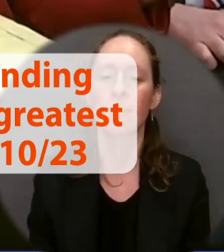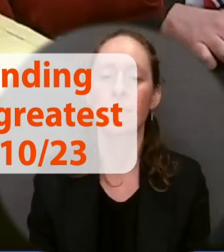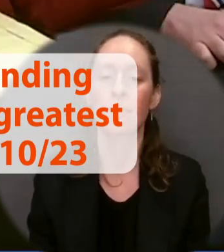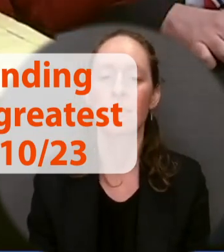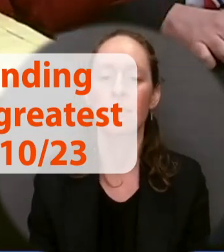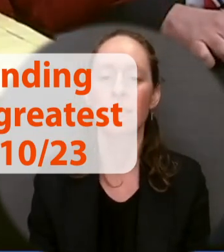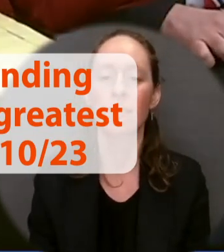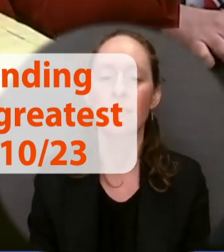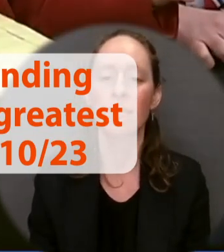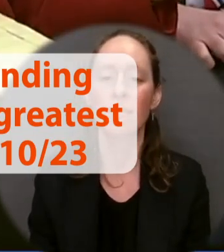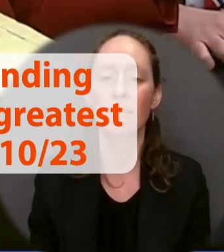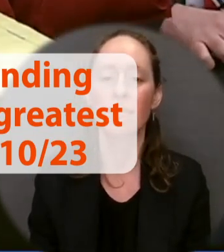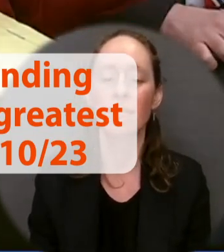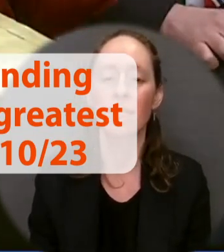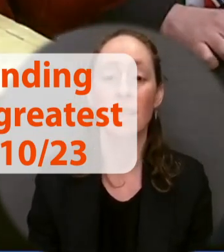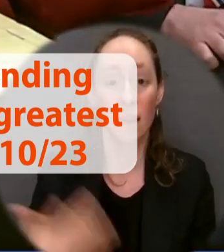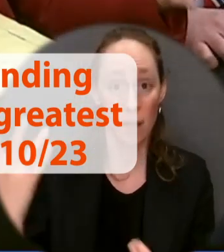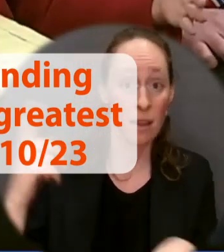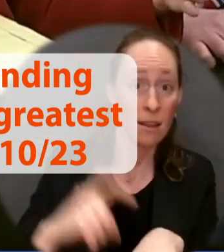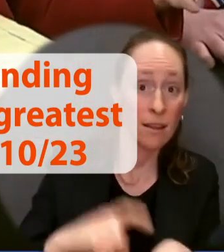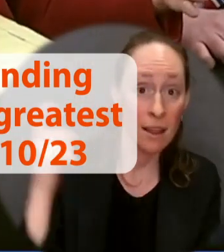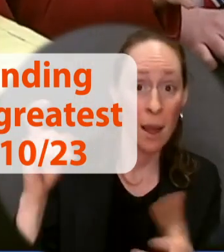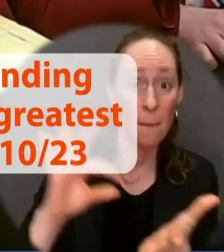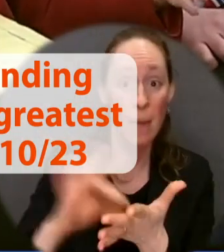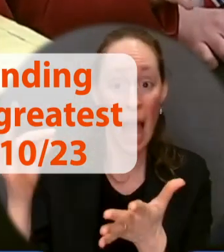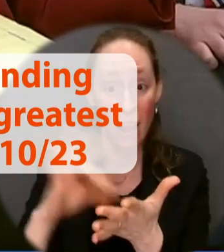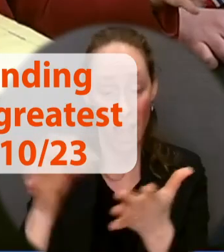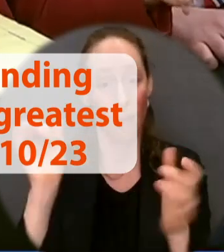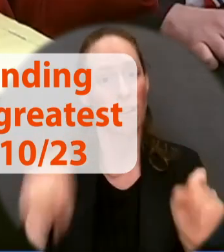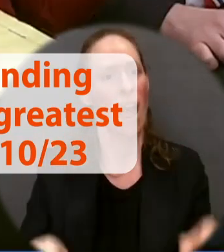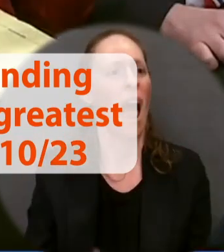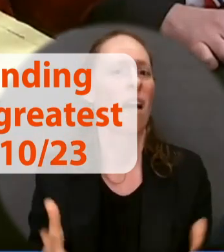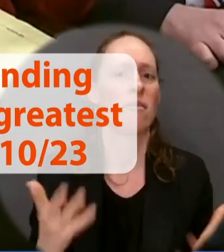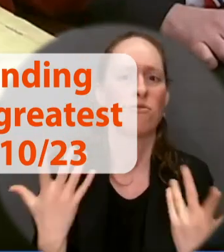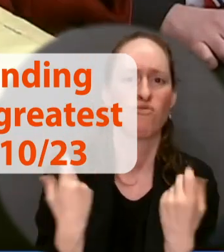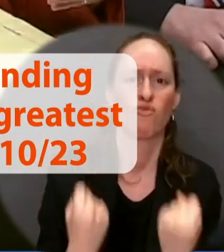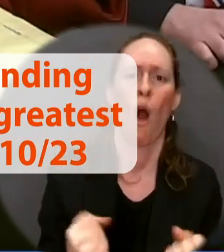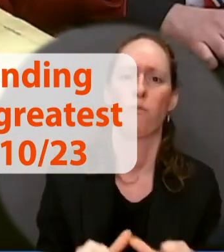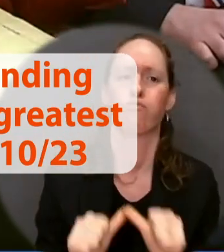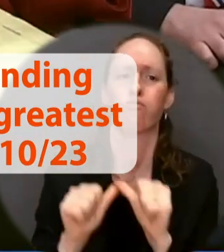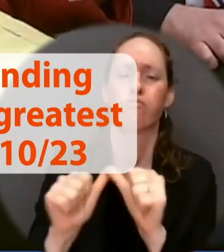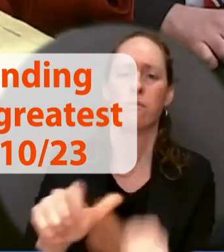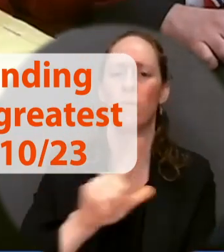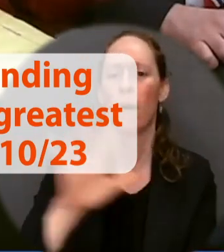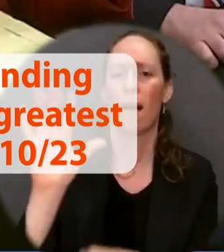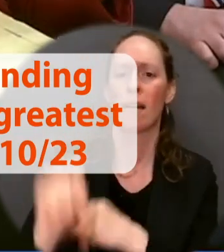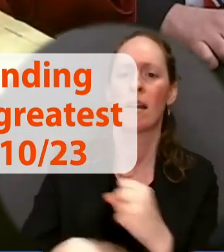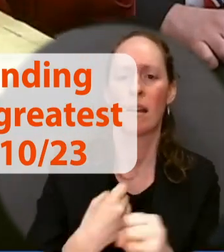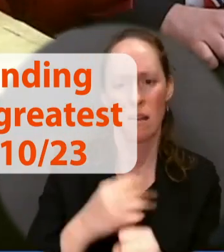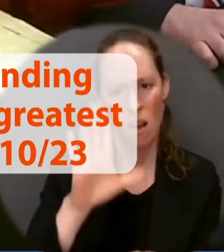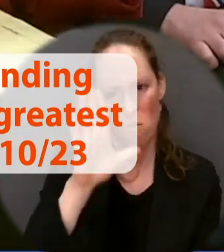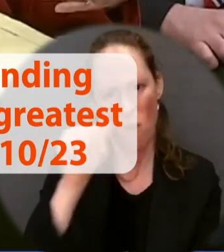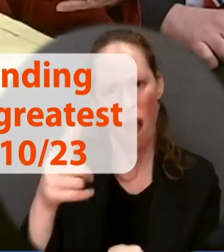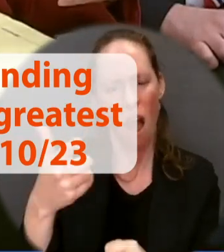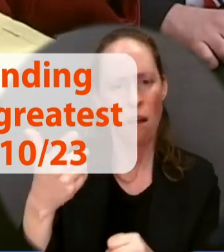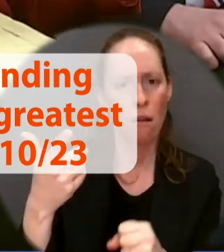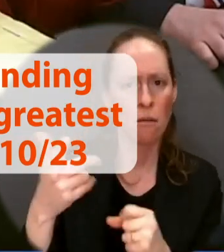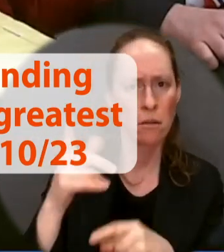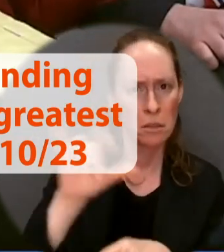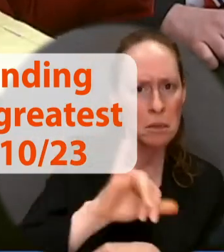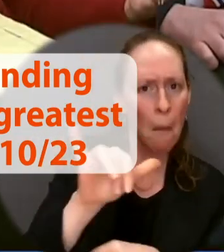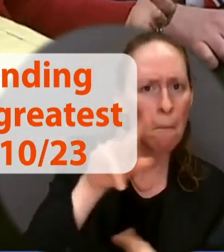extend Medicare for another 25 years or so. So why no proposal for